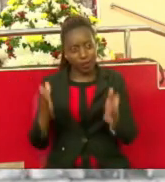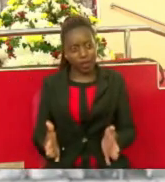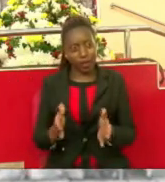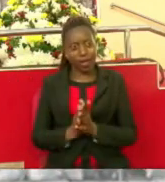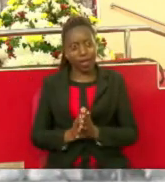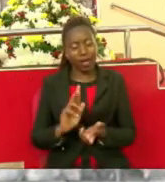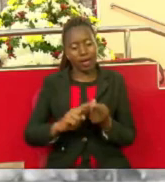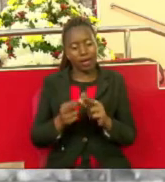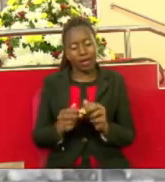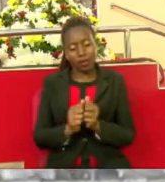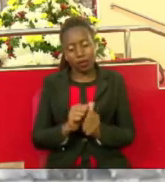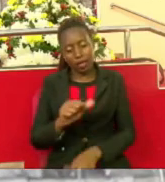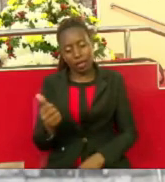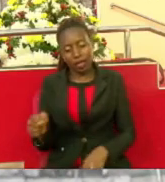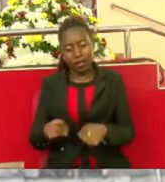conqueror.